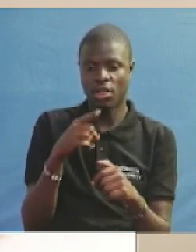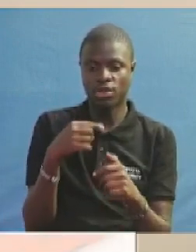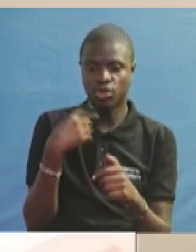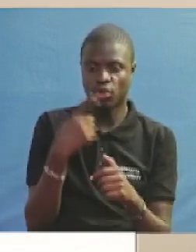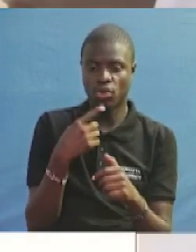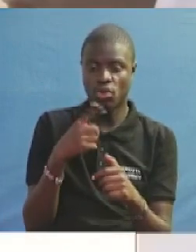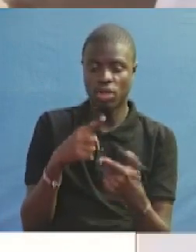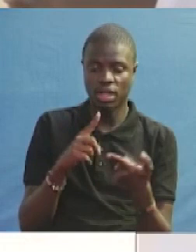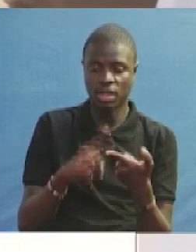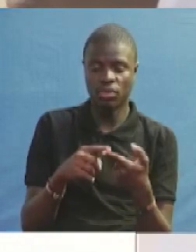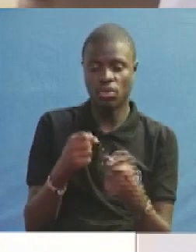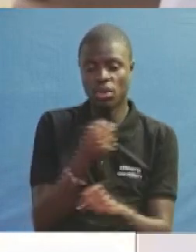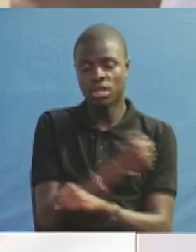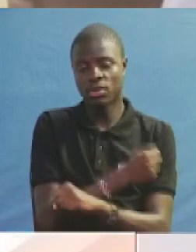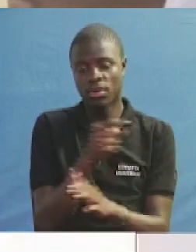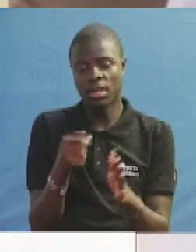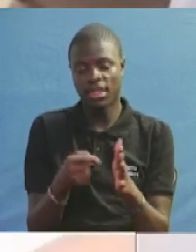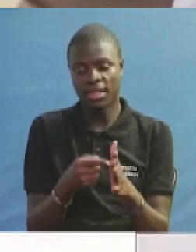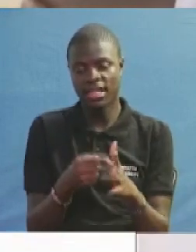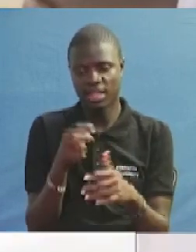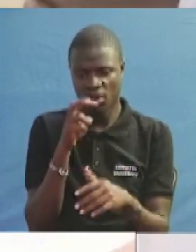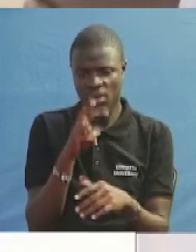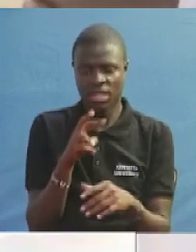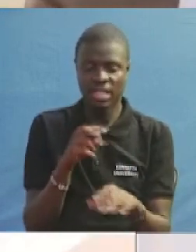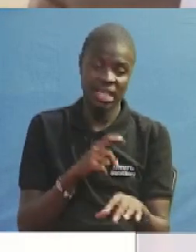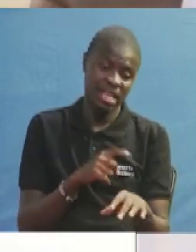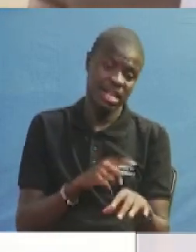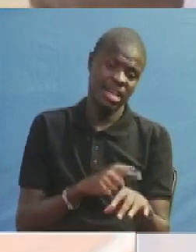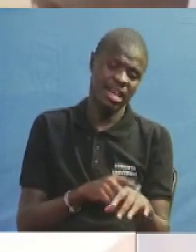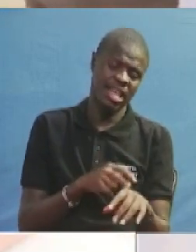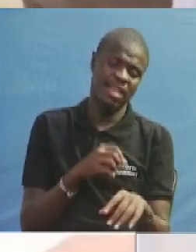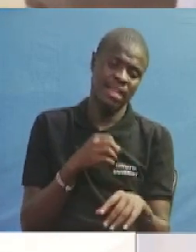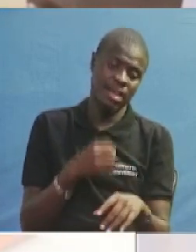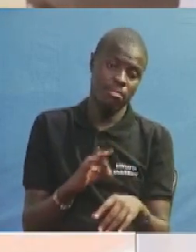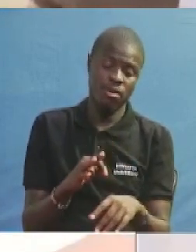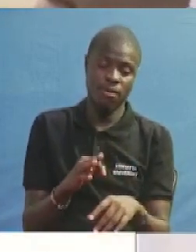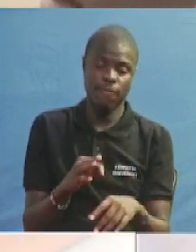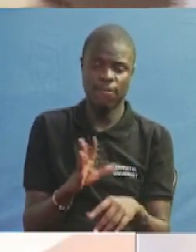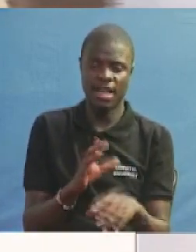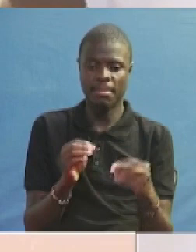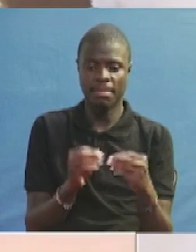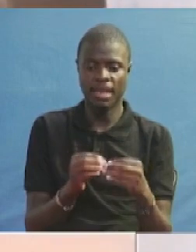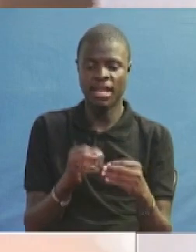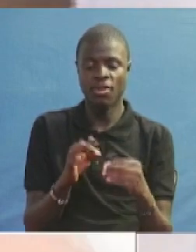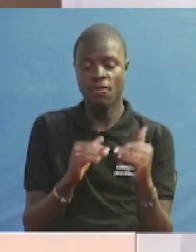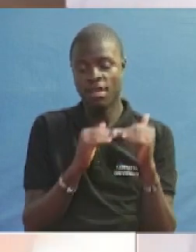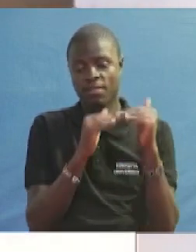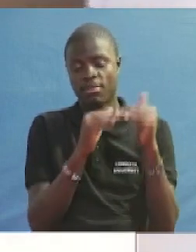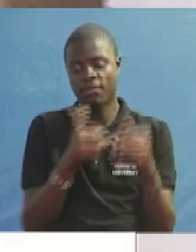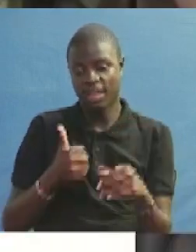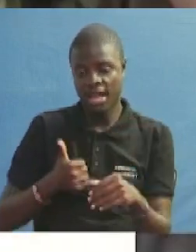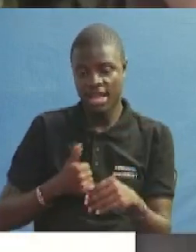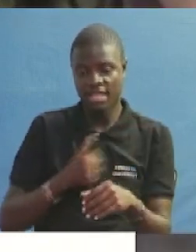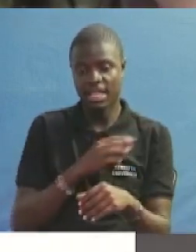ilidhihirika wazi wakati wa mkutano wa kutathmini mradi wa Imarisha Msichana kwa ushirikiano na wakfu wa